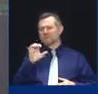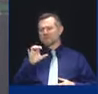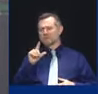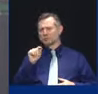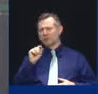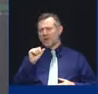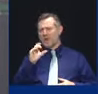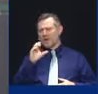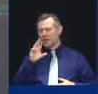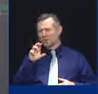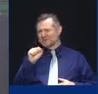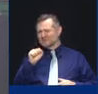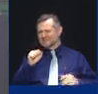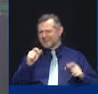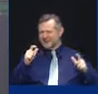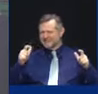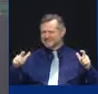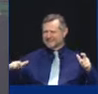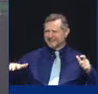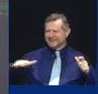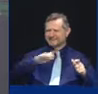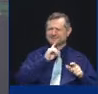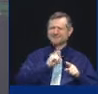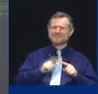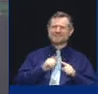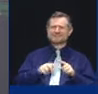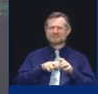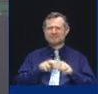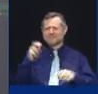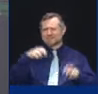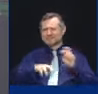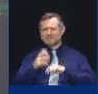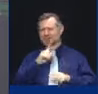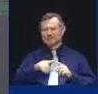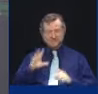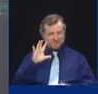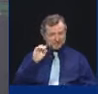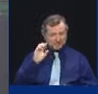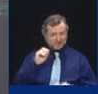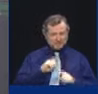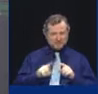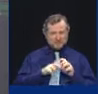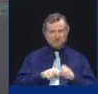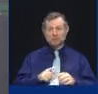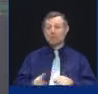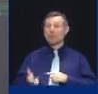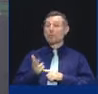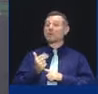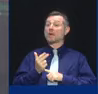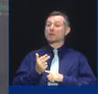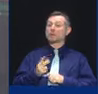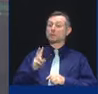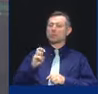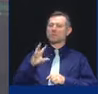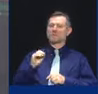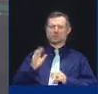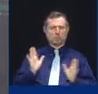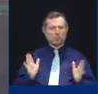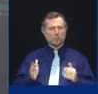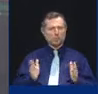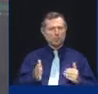50 rides, a 250-room hotel, all right here.